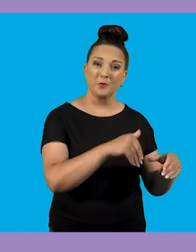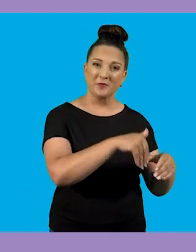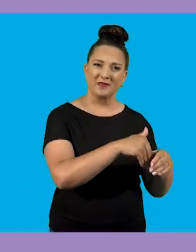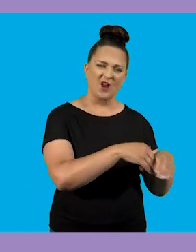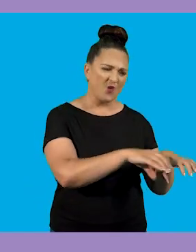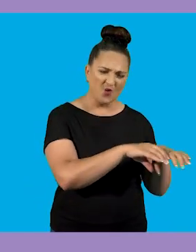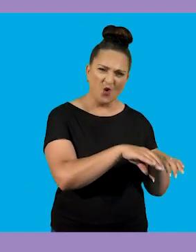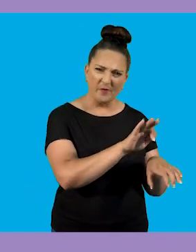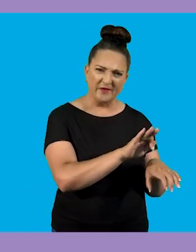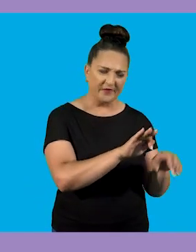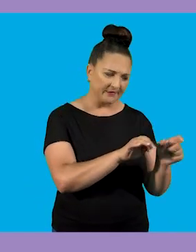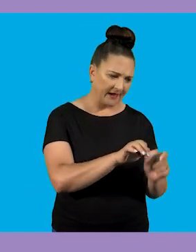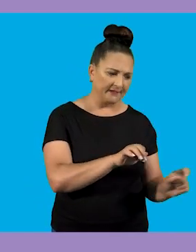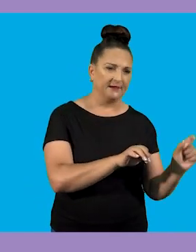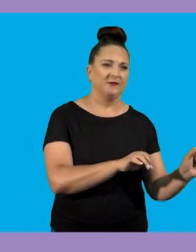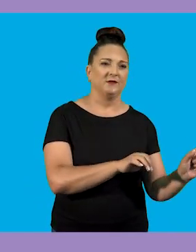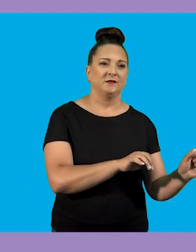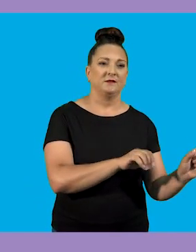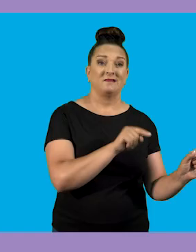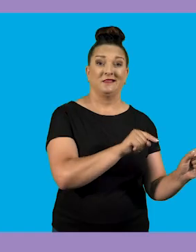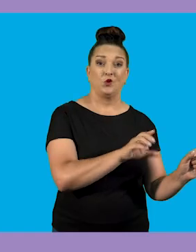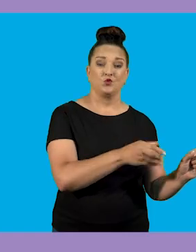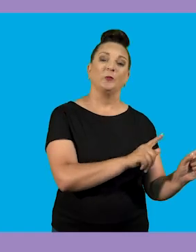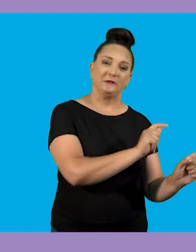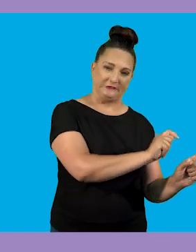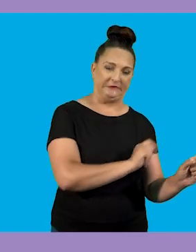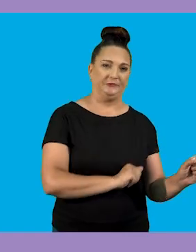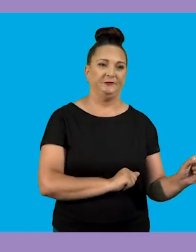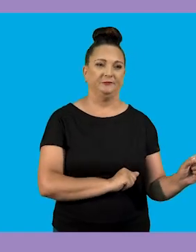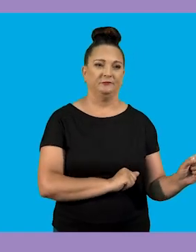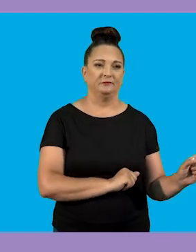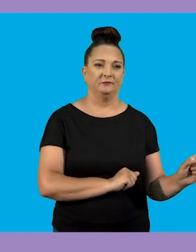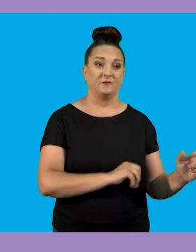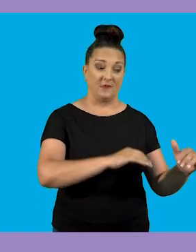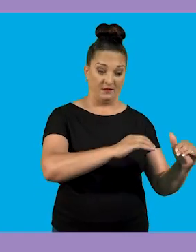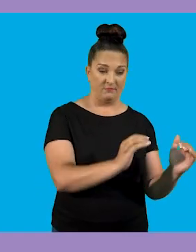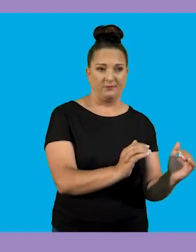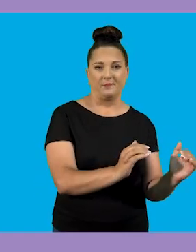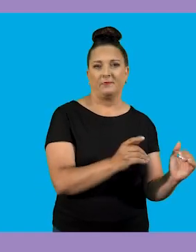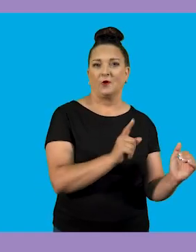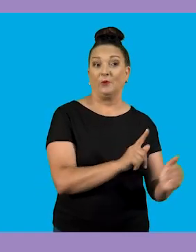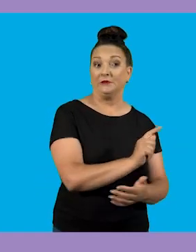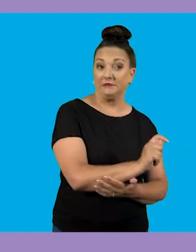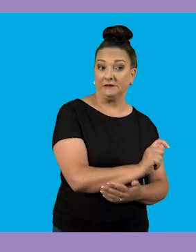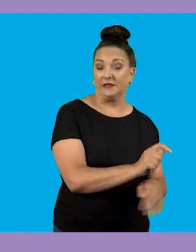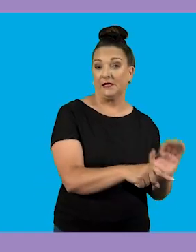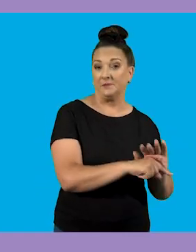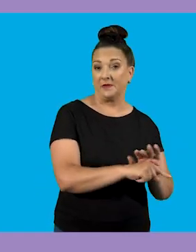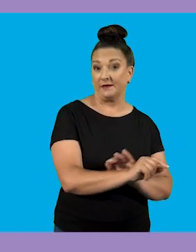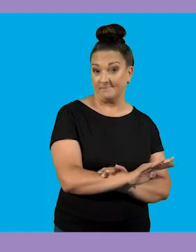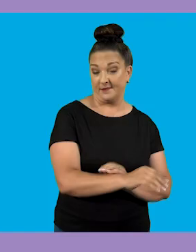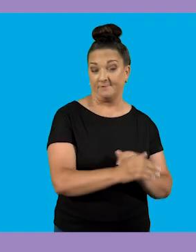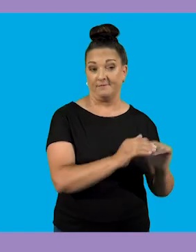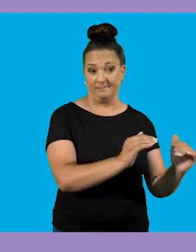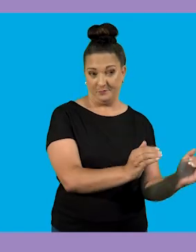when we group them, we take out a common factor with each. So the common factor with the first group is t. We are left there with a